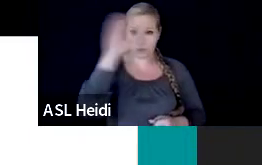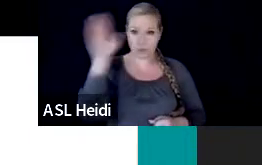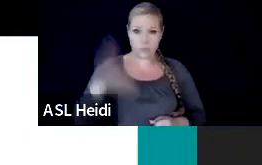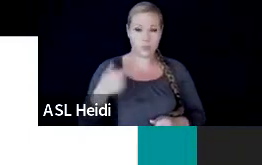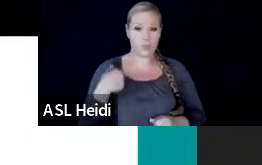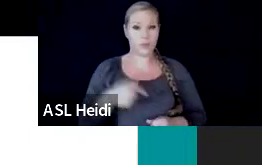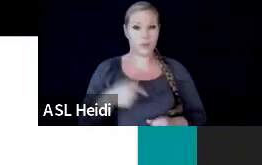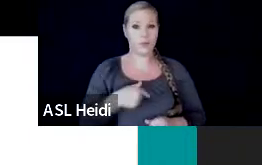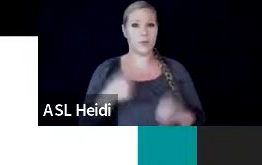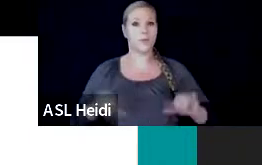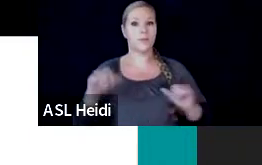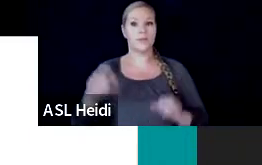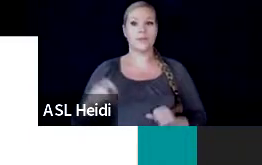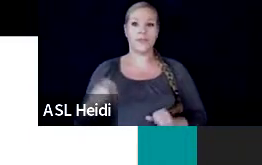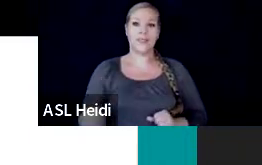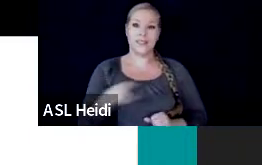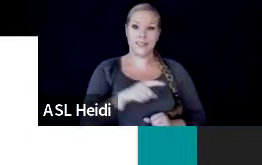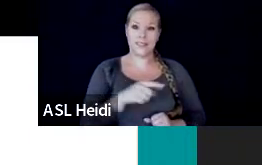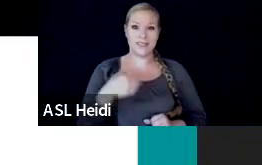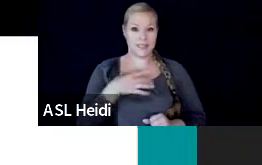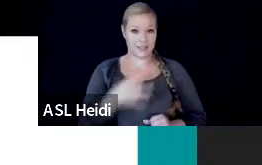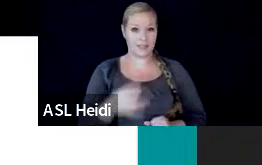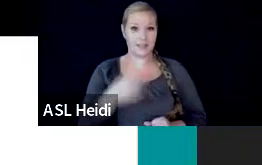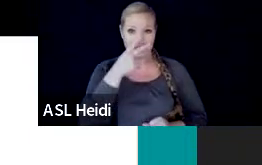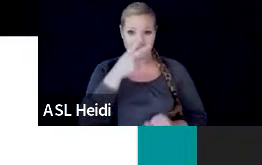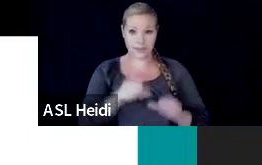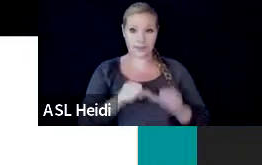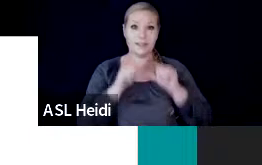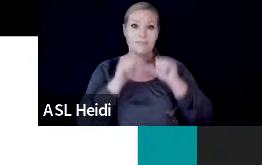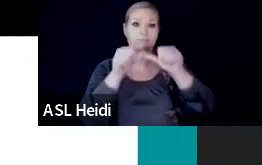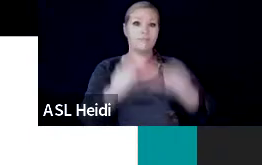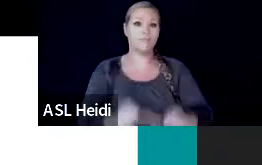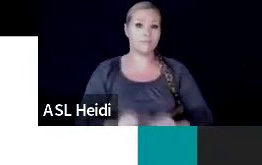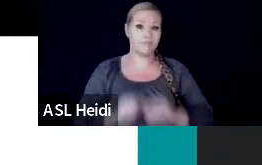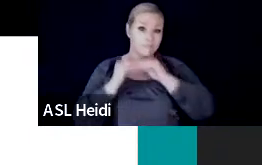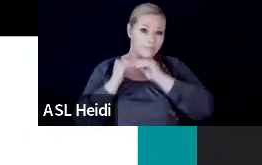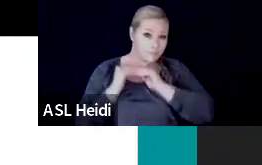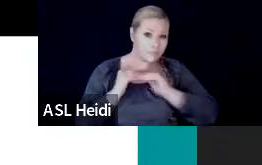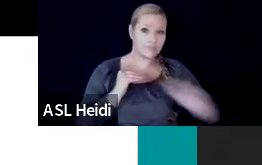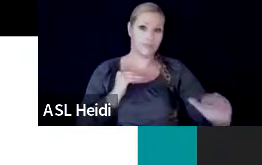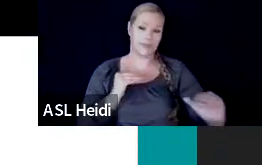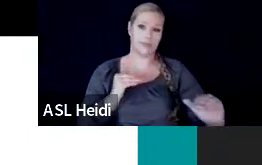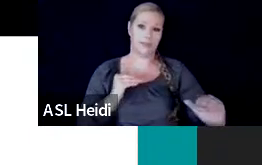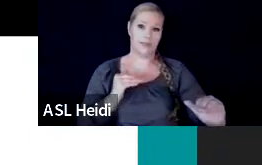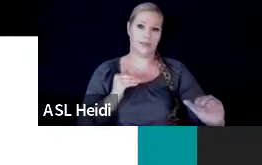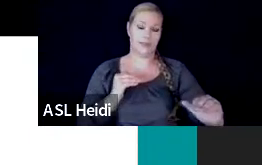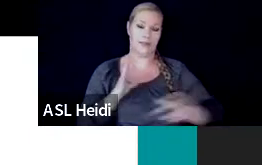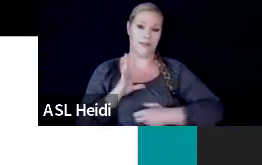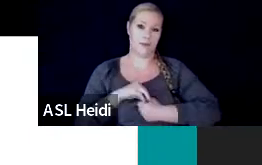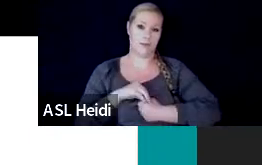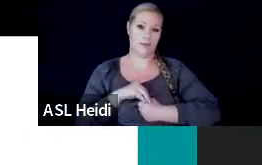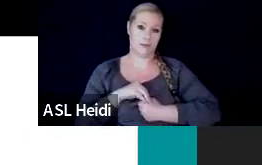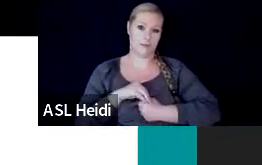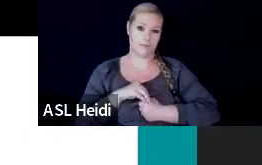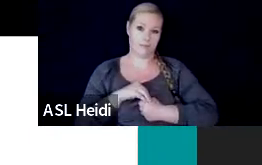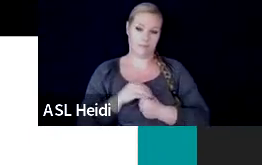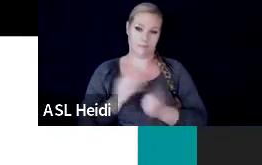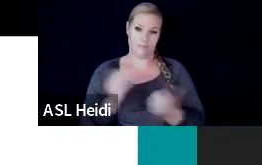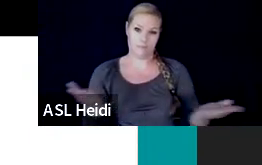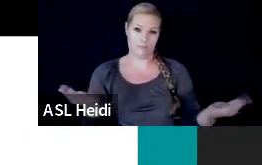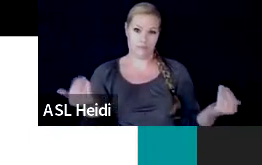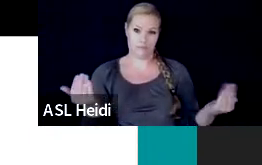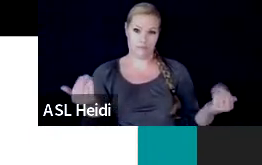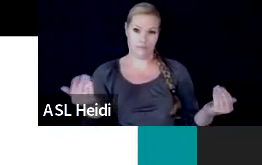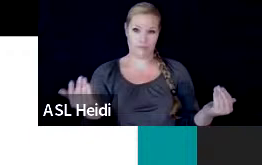to have a consistent input from their group. So we will be having